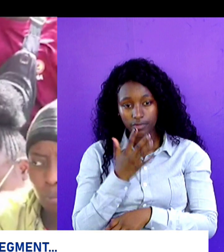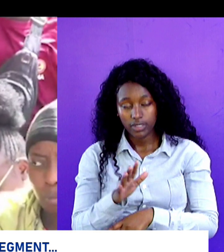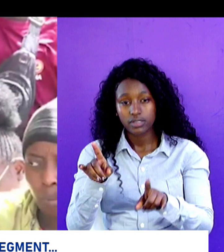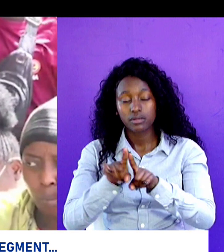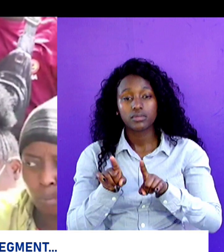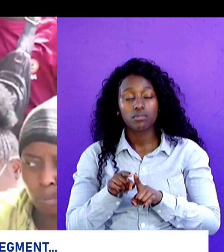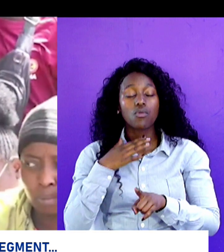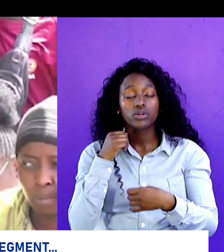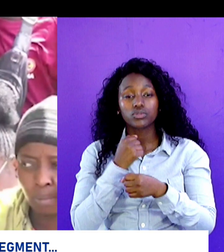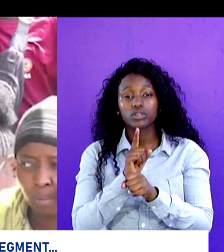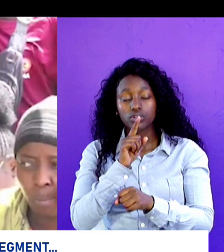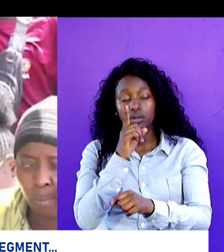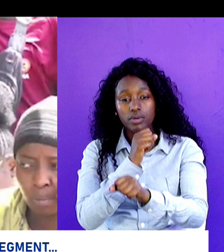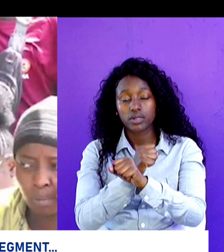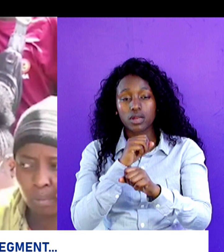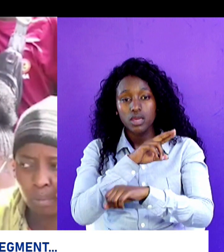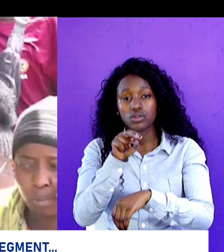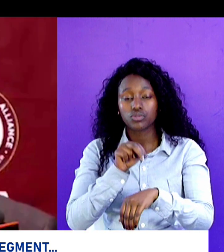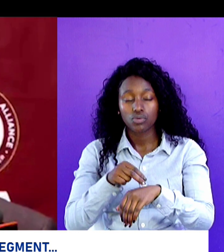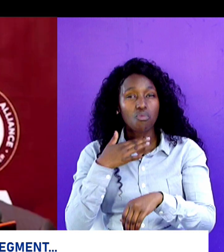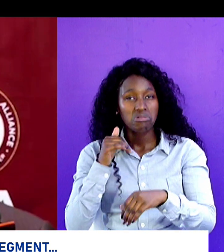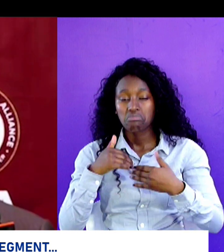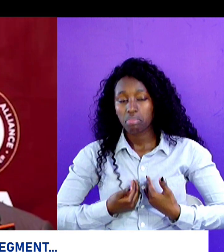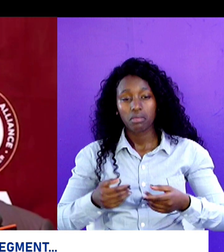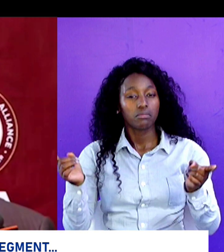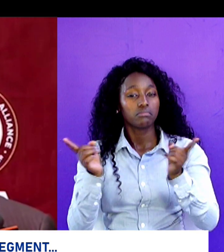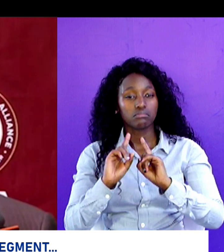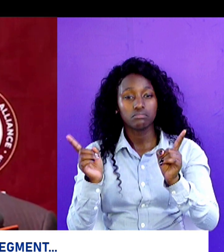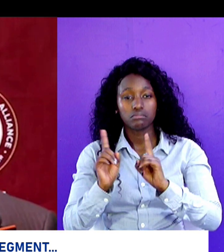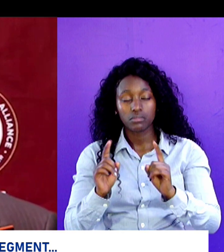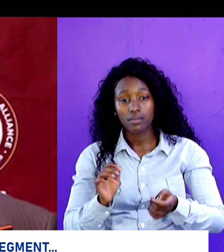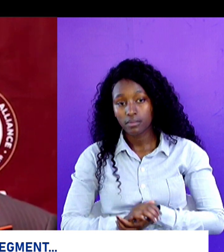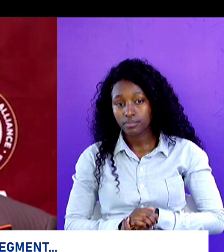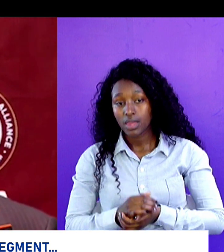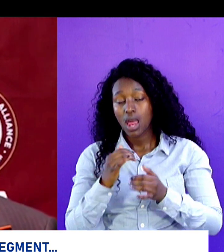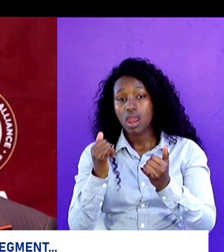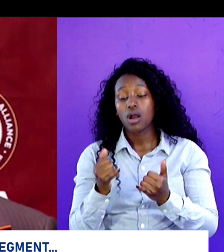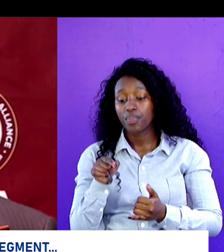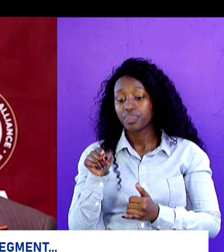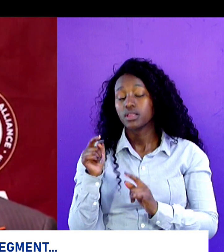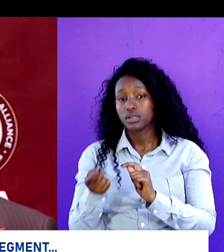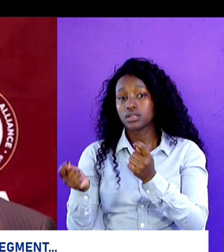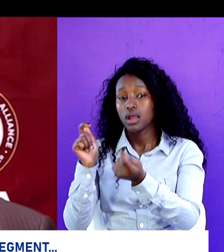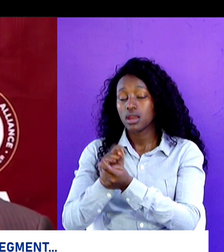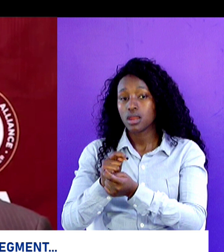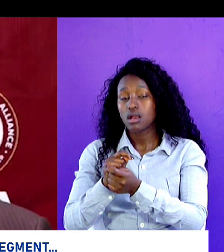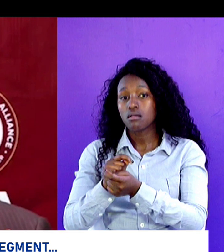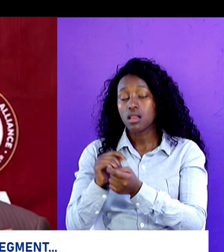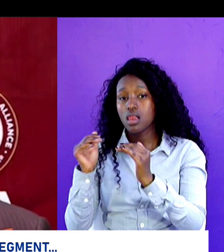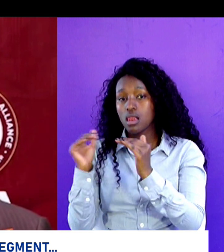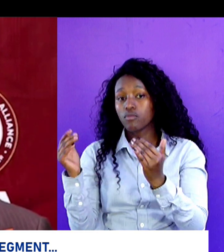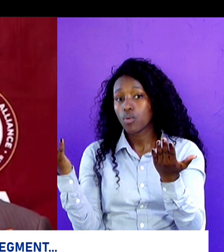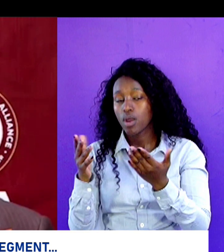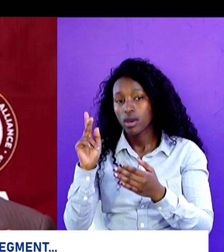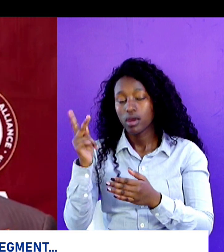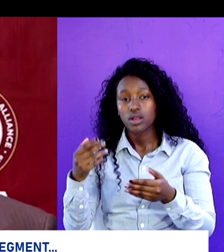we protect our nation. We are not going to get tired. This is a turning point, a signal to the nation that Kenya's youth are no longer